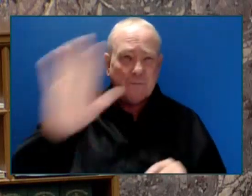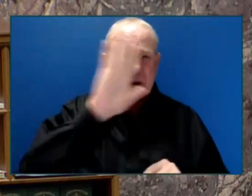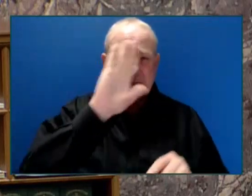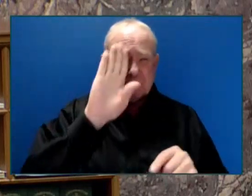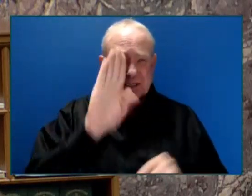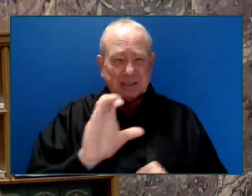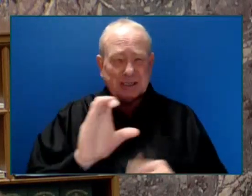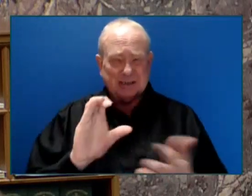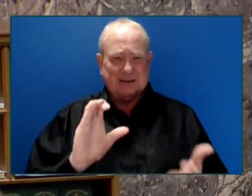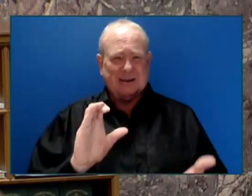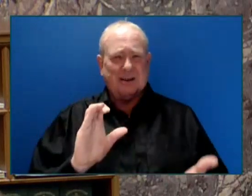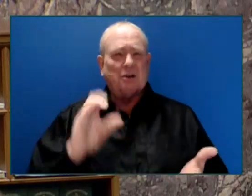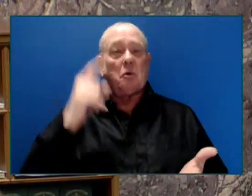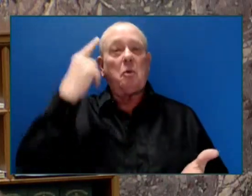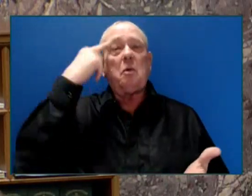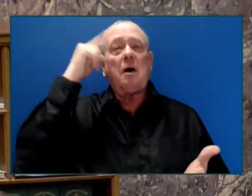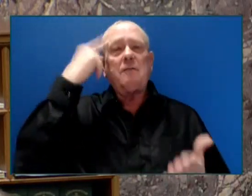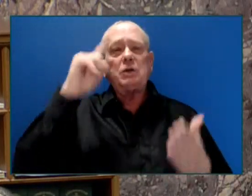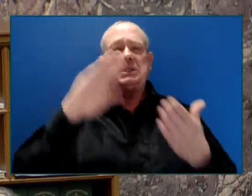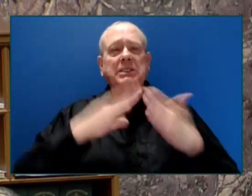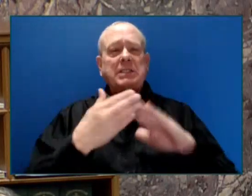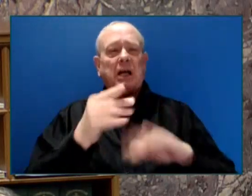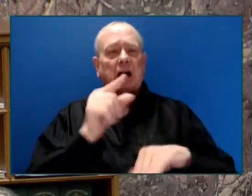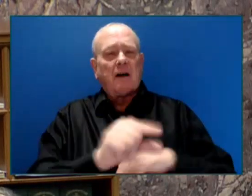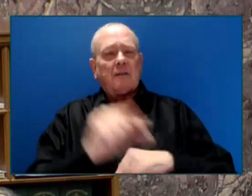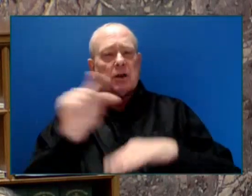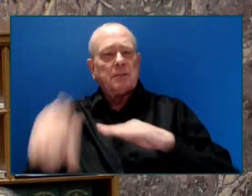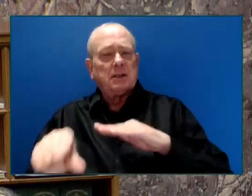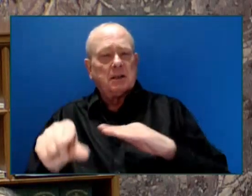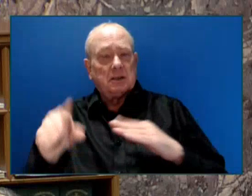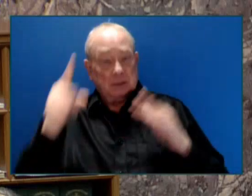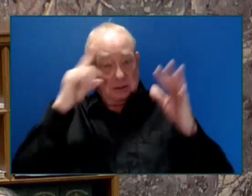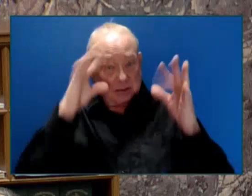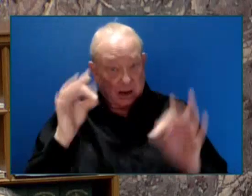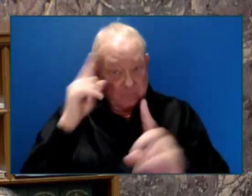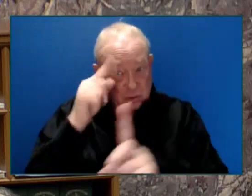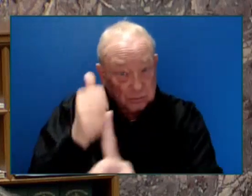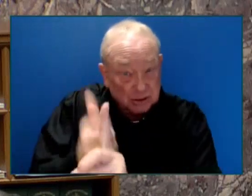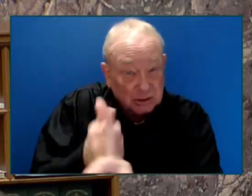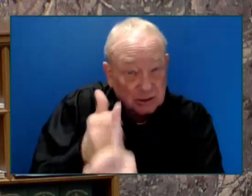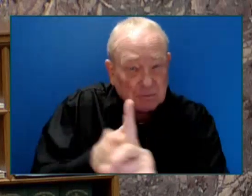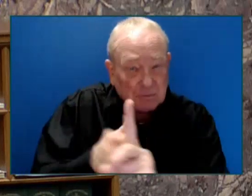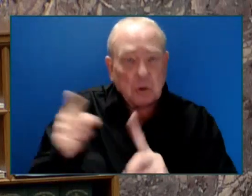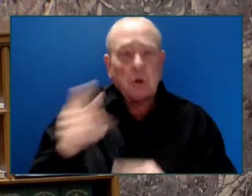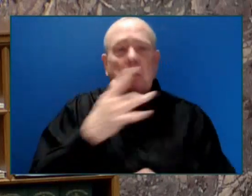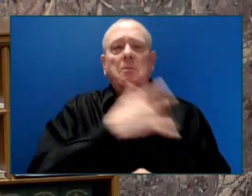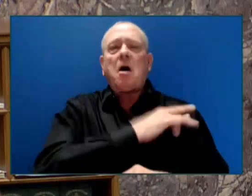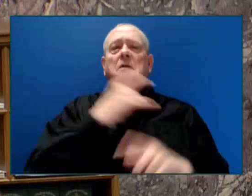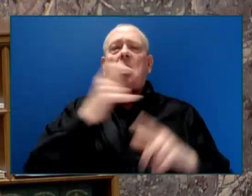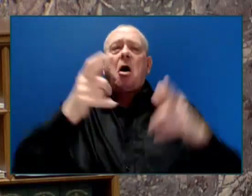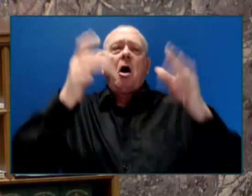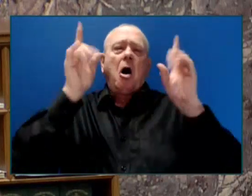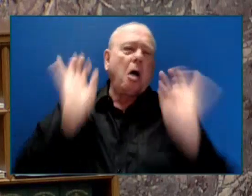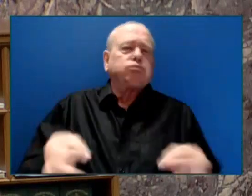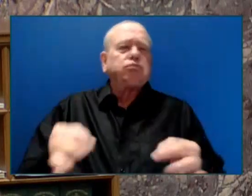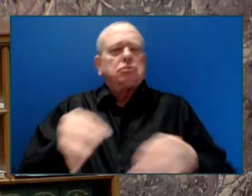government right here in Victoria? Every official community plan has now been rendered